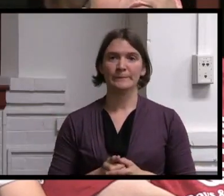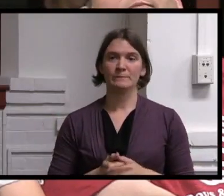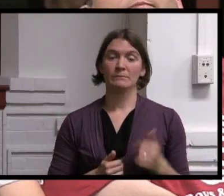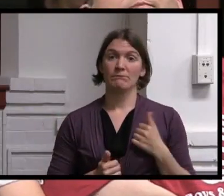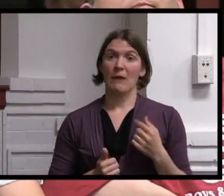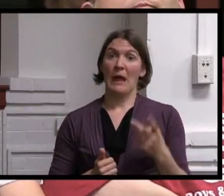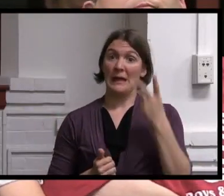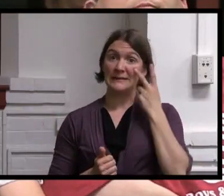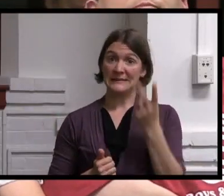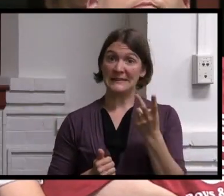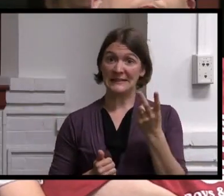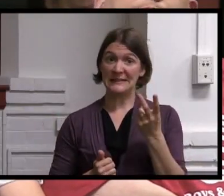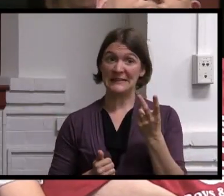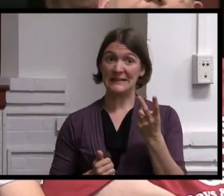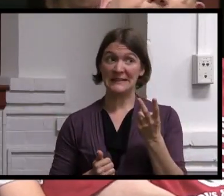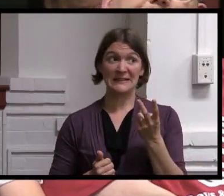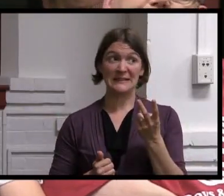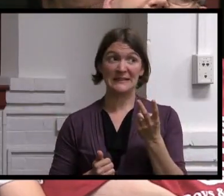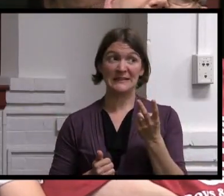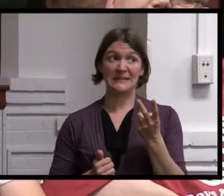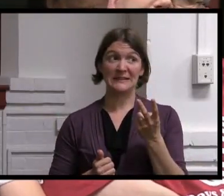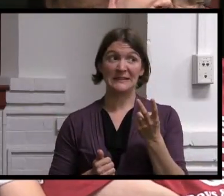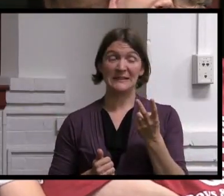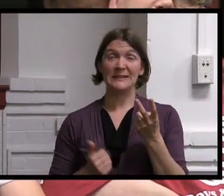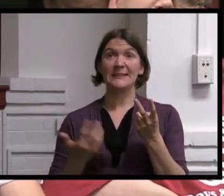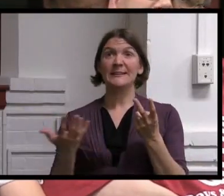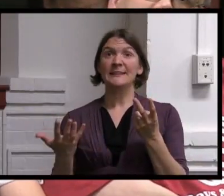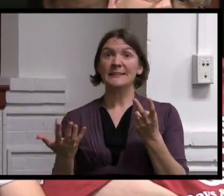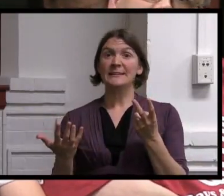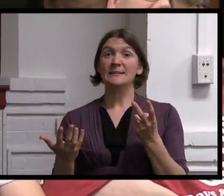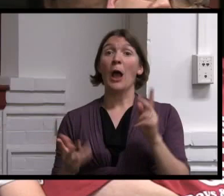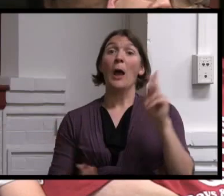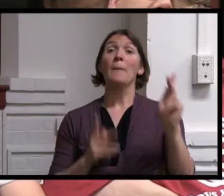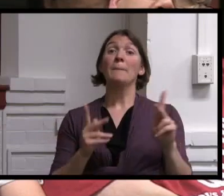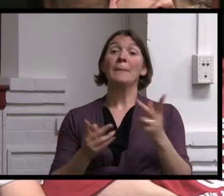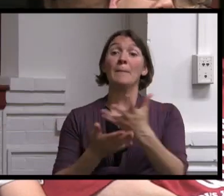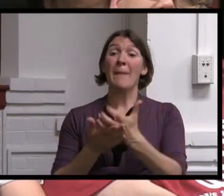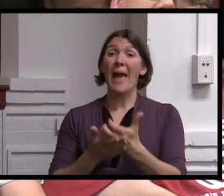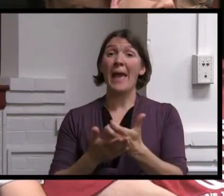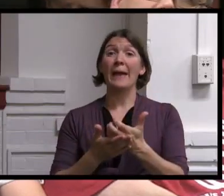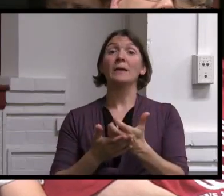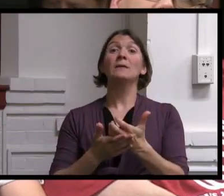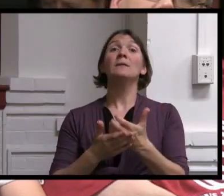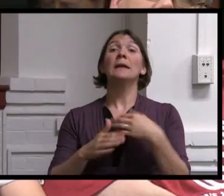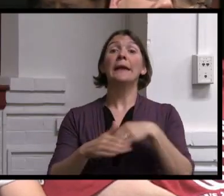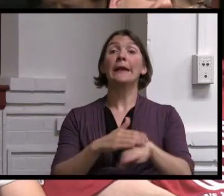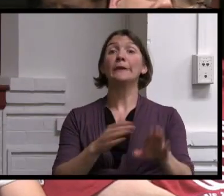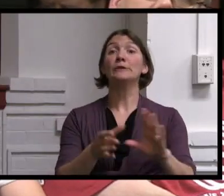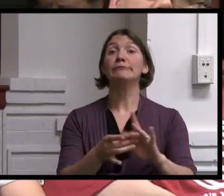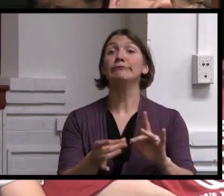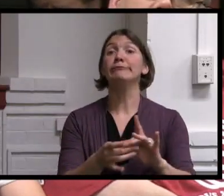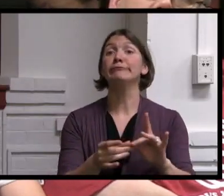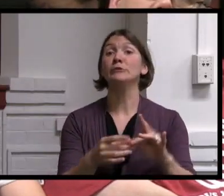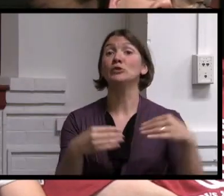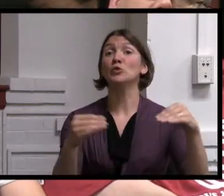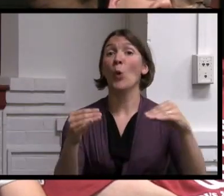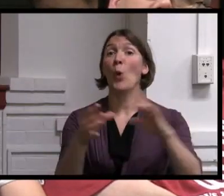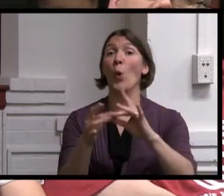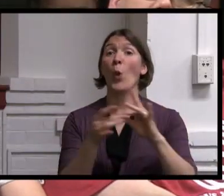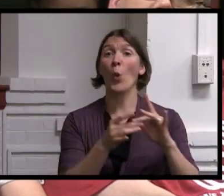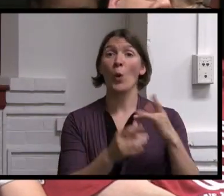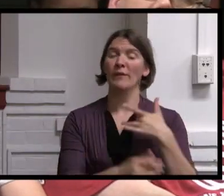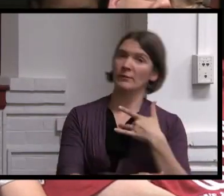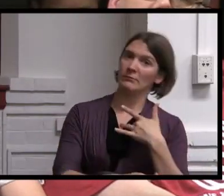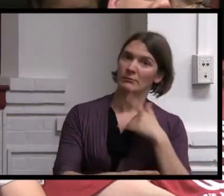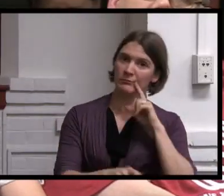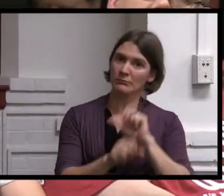I see the fact that when they come into your store and they talk about it, it is having